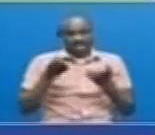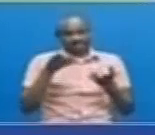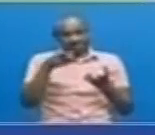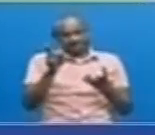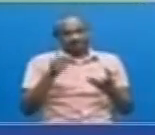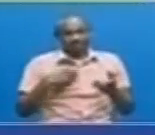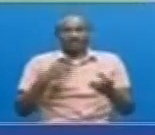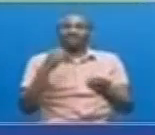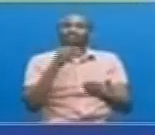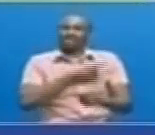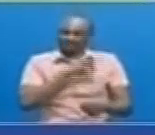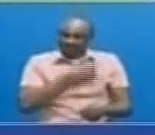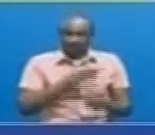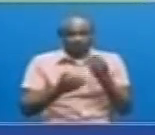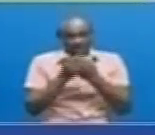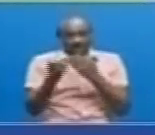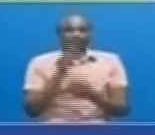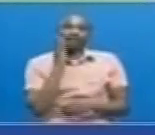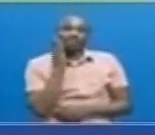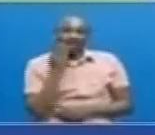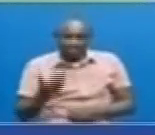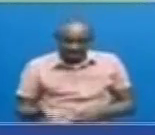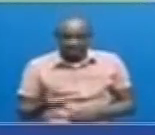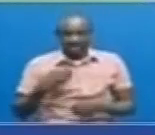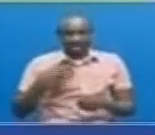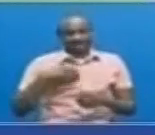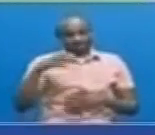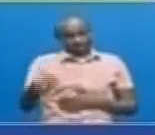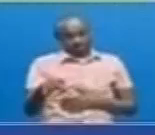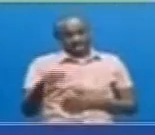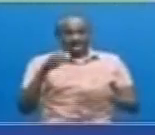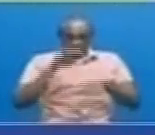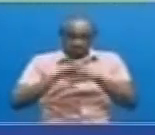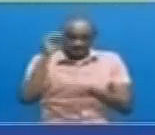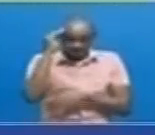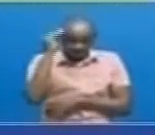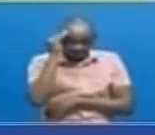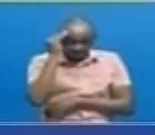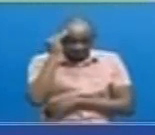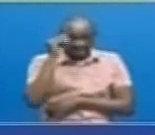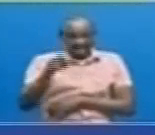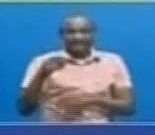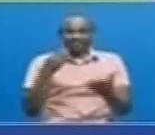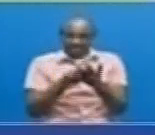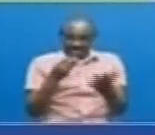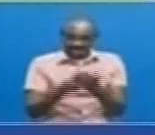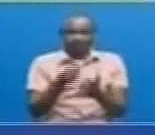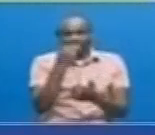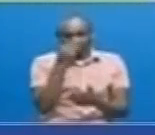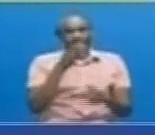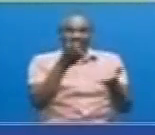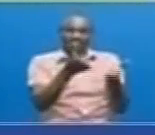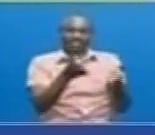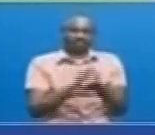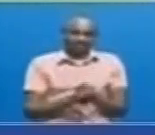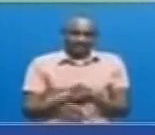making money to take care of my mother. I'm giving my daughter a good education, and I have money to put food on the